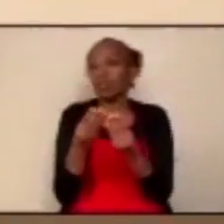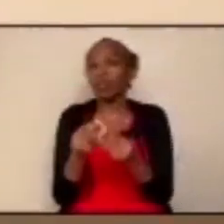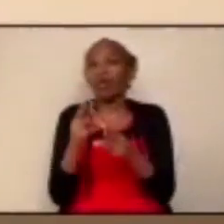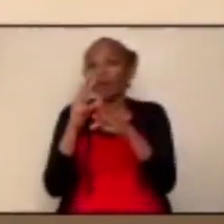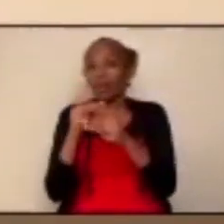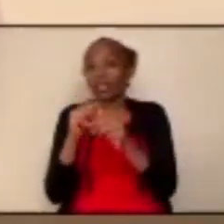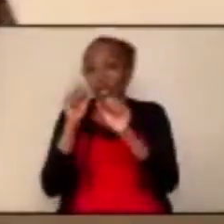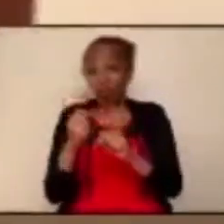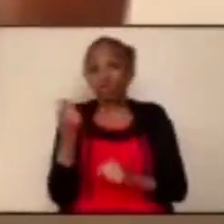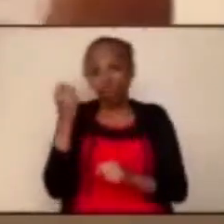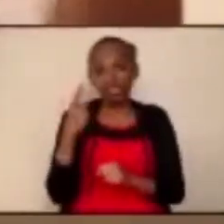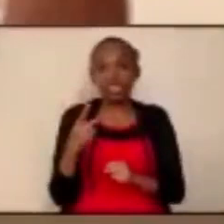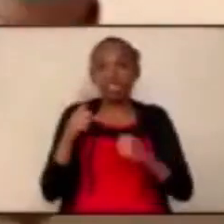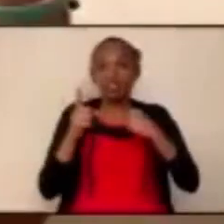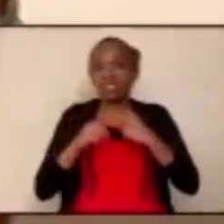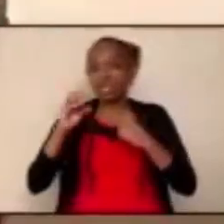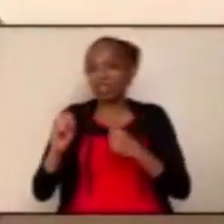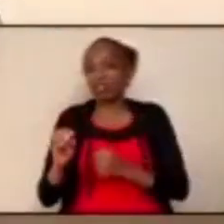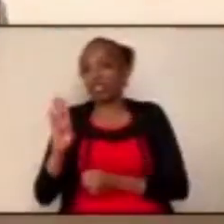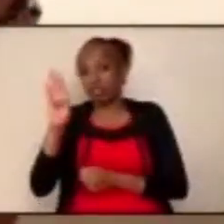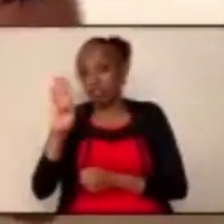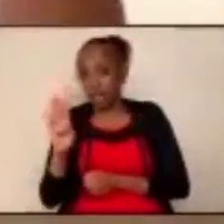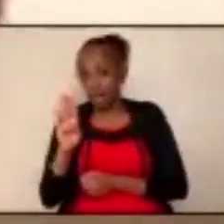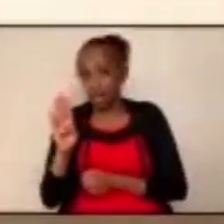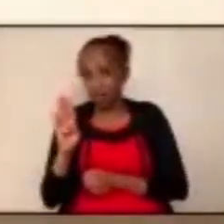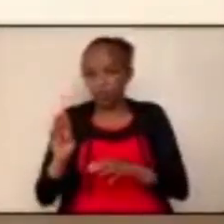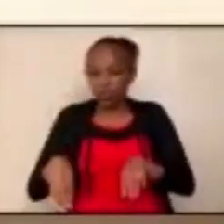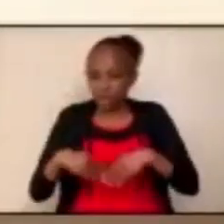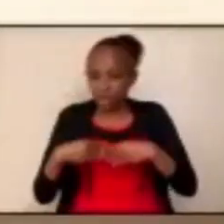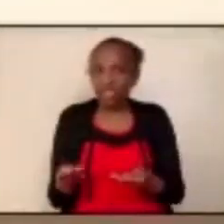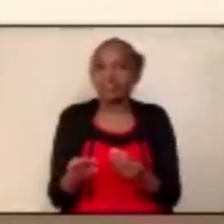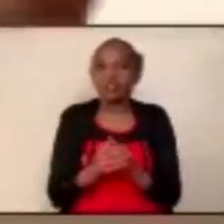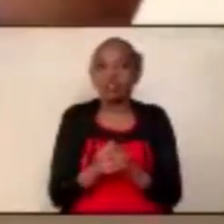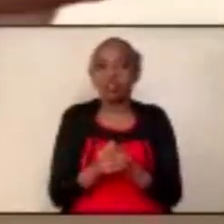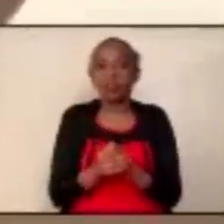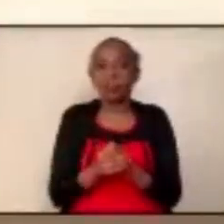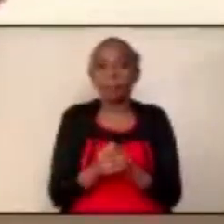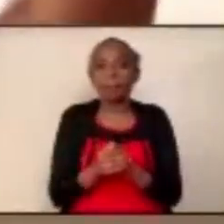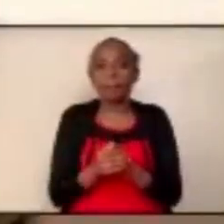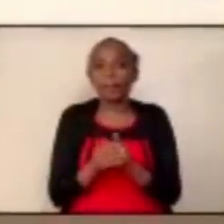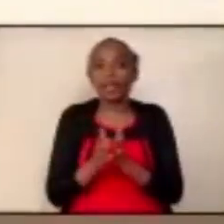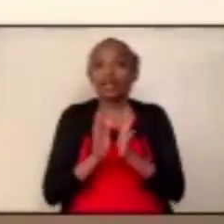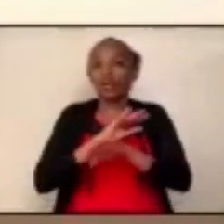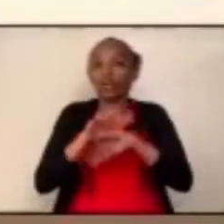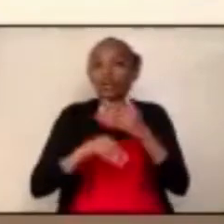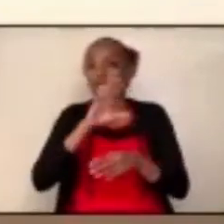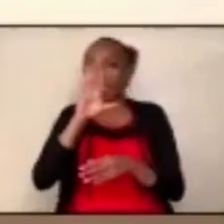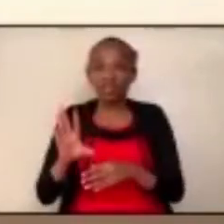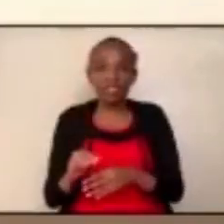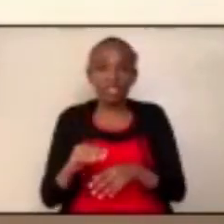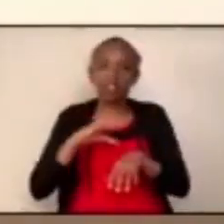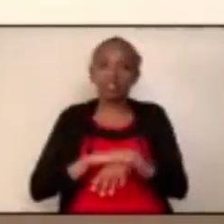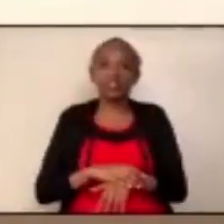can figure out if 650 billion was issued and our entire continent just